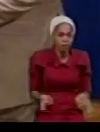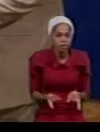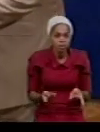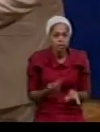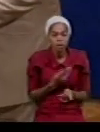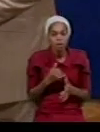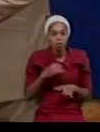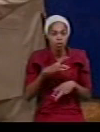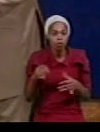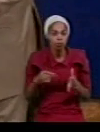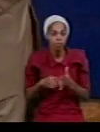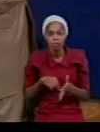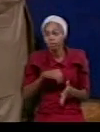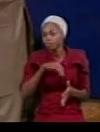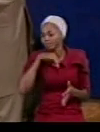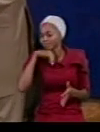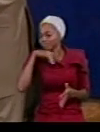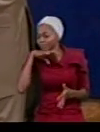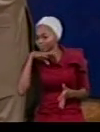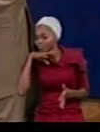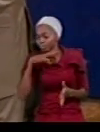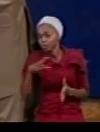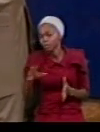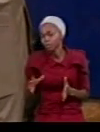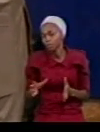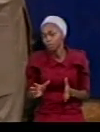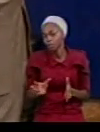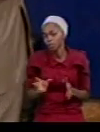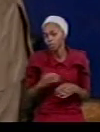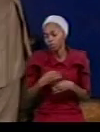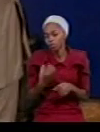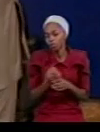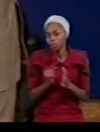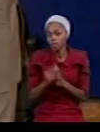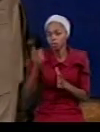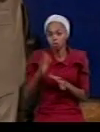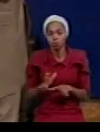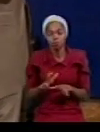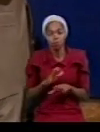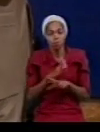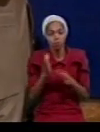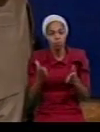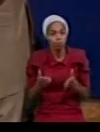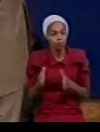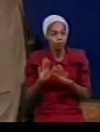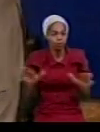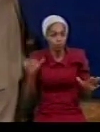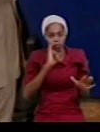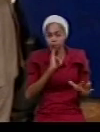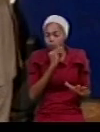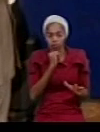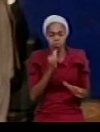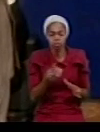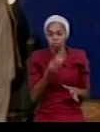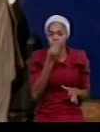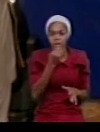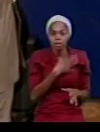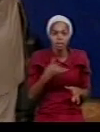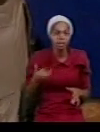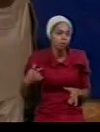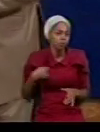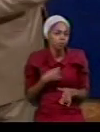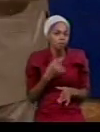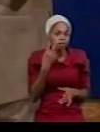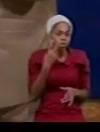that the Lord did not want to be associated with his people. Then we also see for the flying insect, every